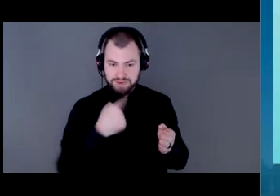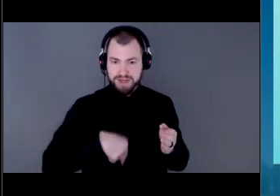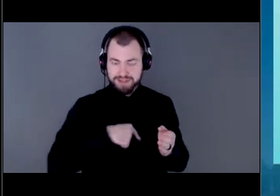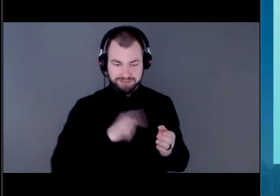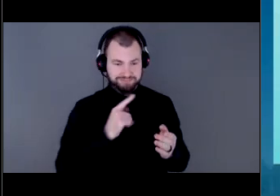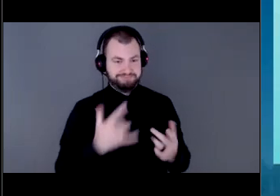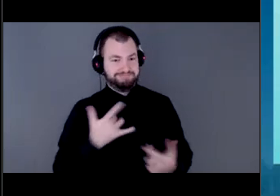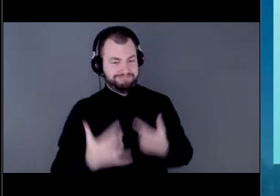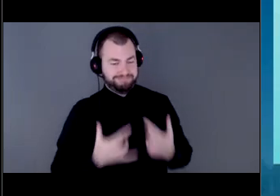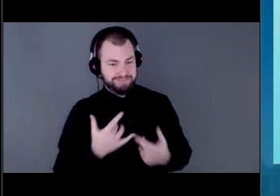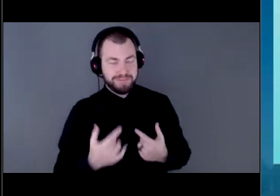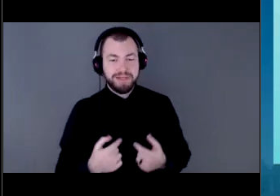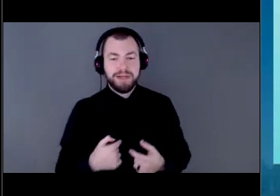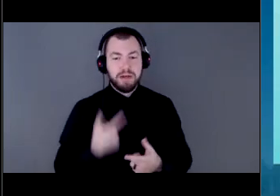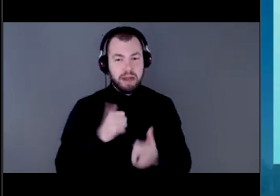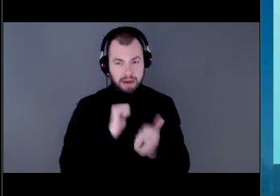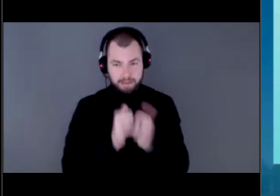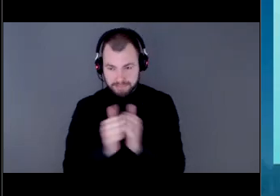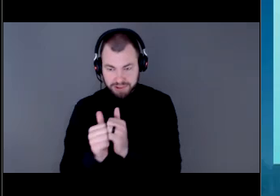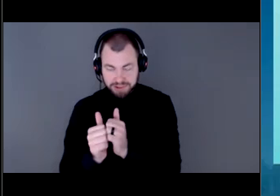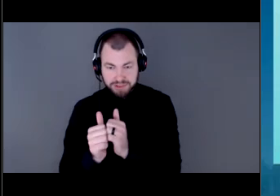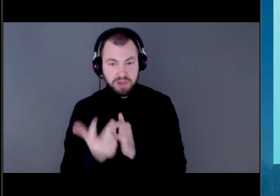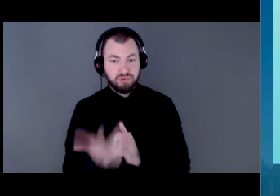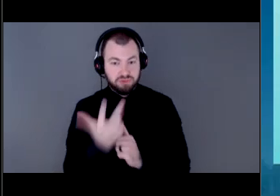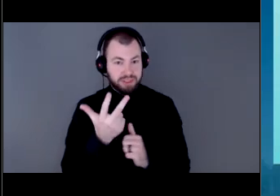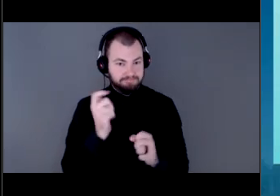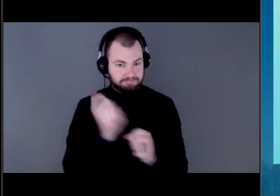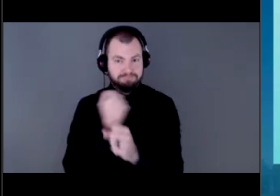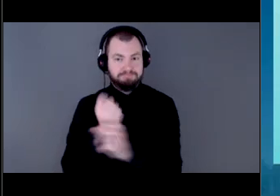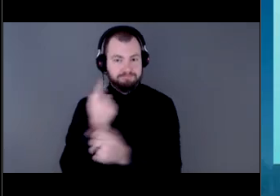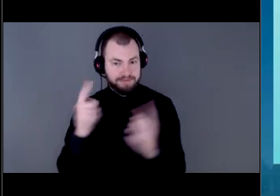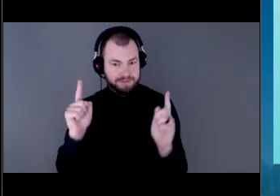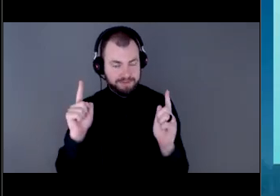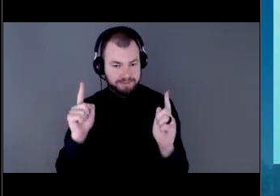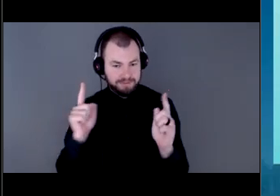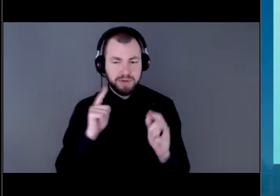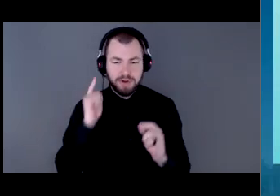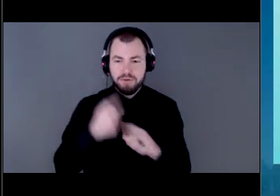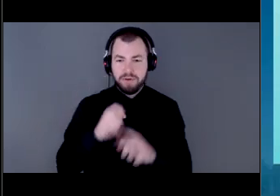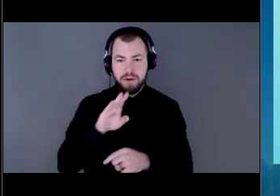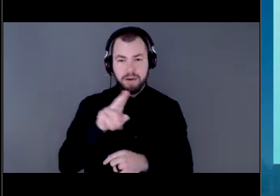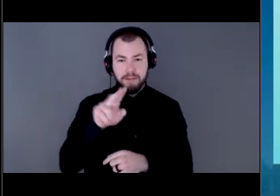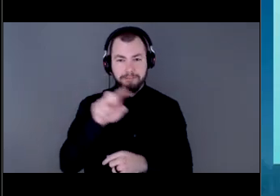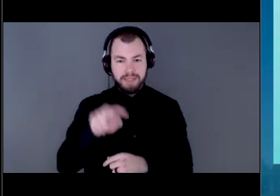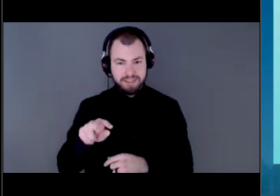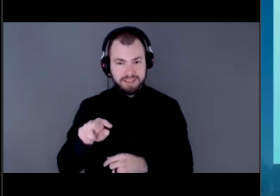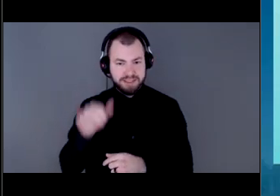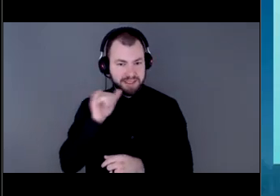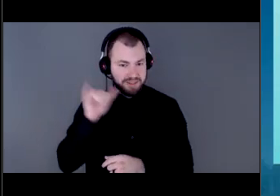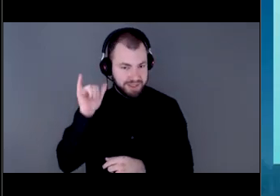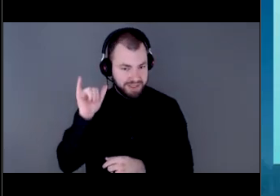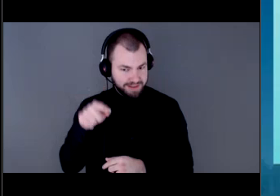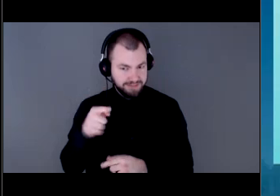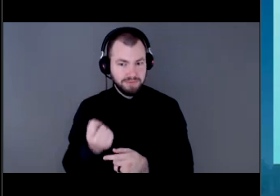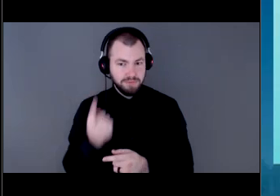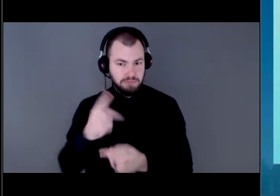3 competitions in that first round. You heard a little bit from Buzz yesterday, one of our projects. You'll hear